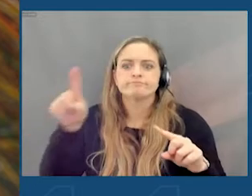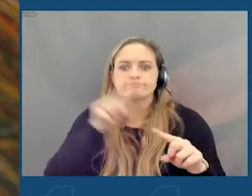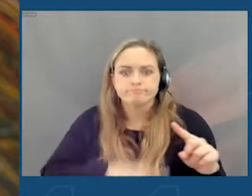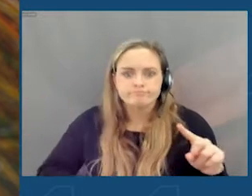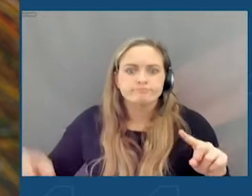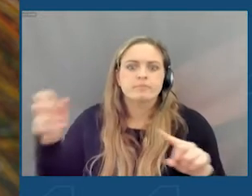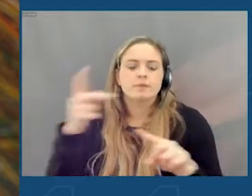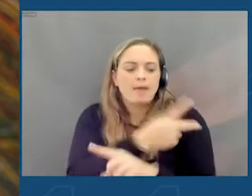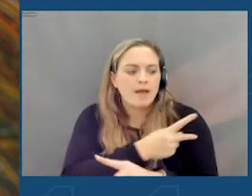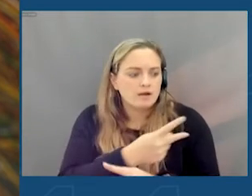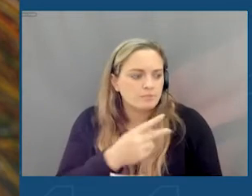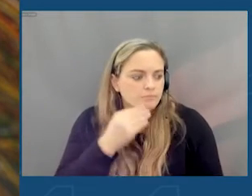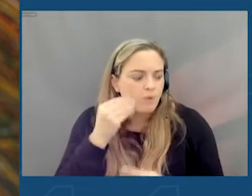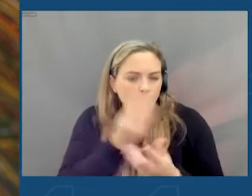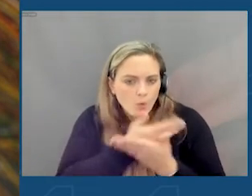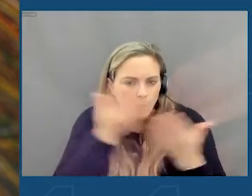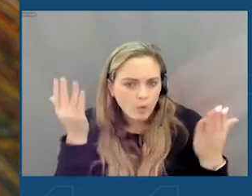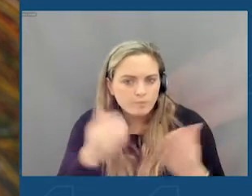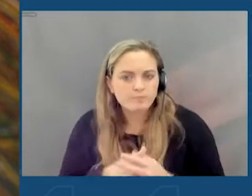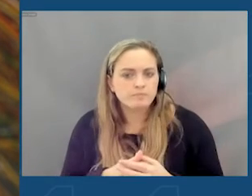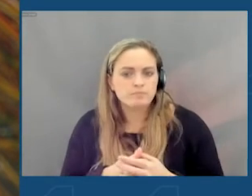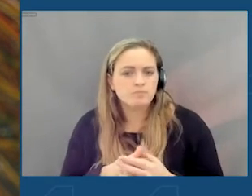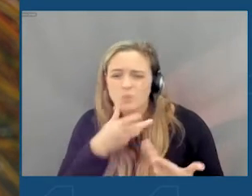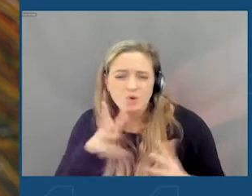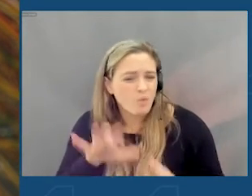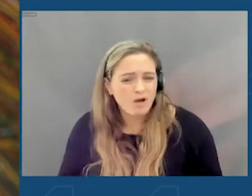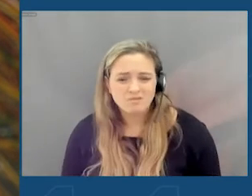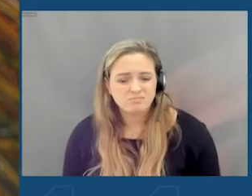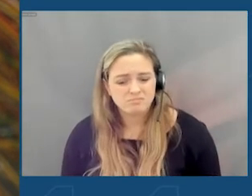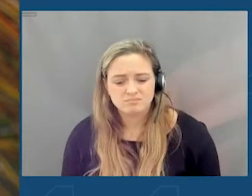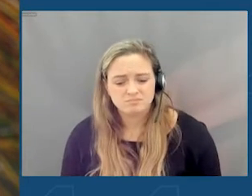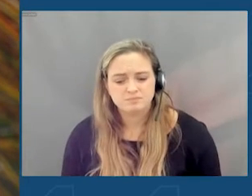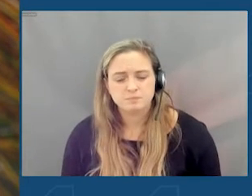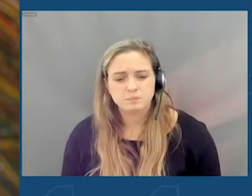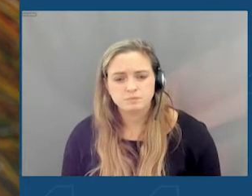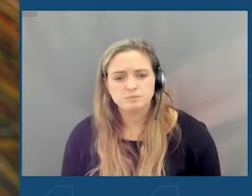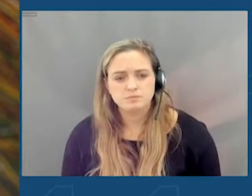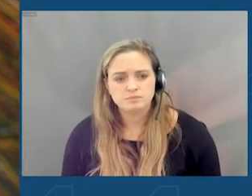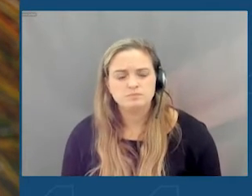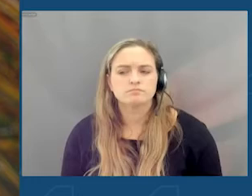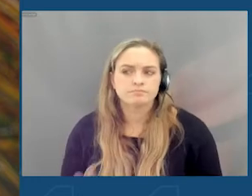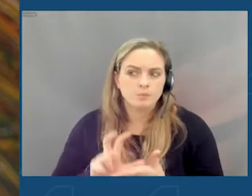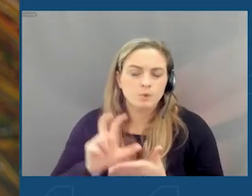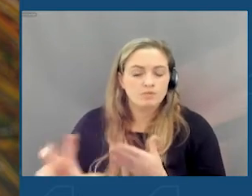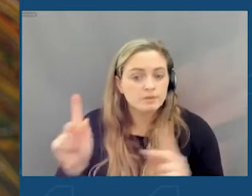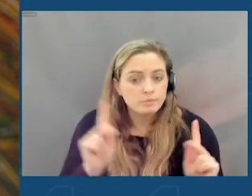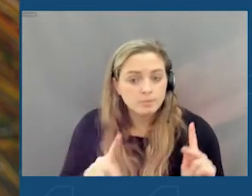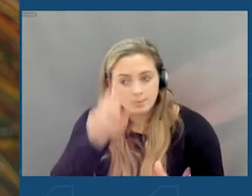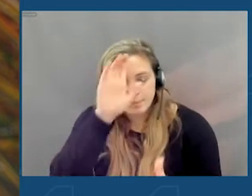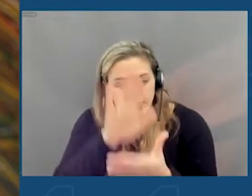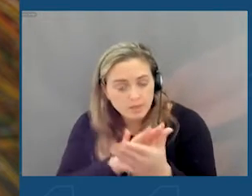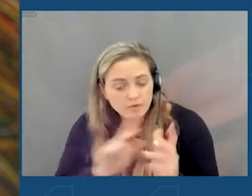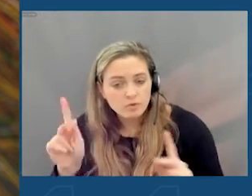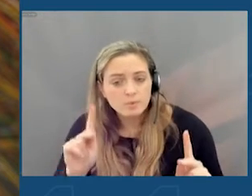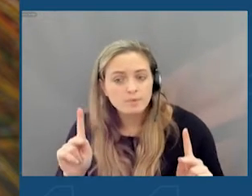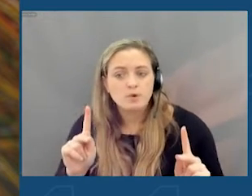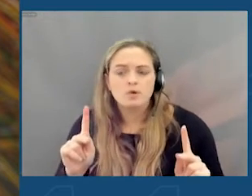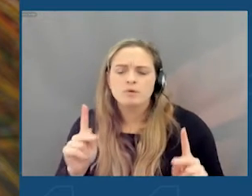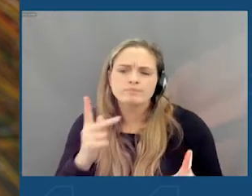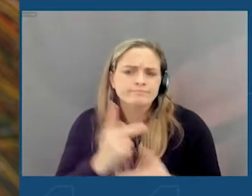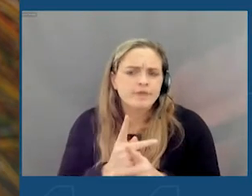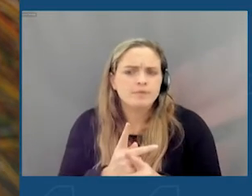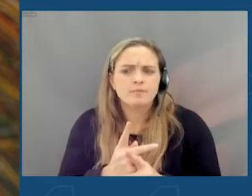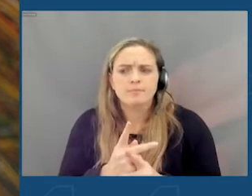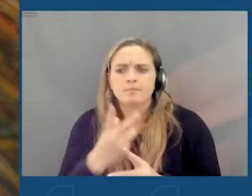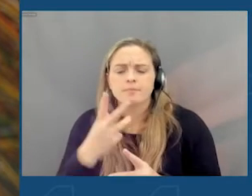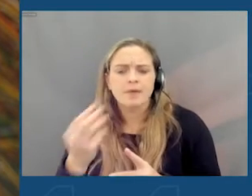streets. That's not what we want to have happen. We invest in people, we believe in people, we keep them out of that alternative,